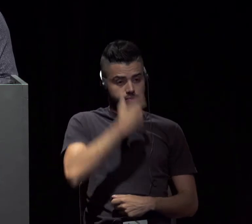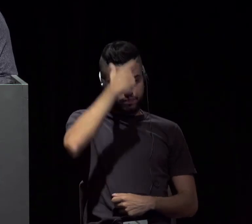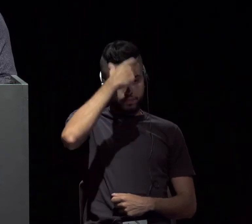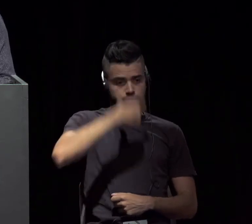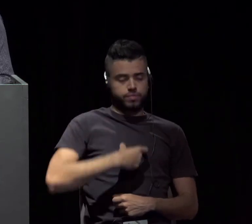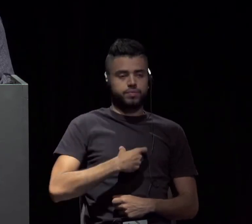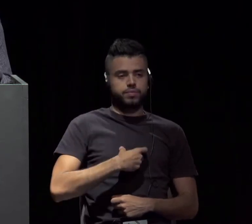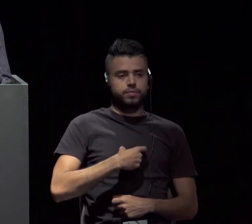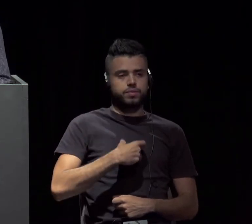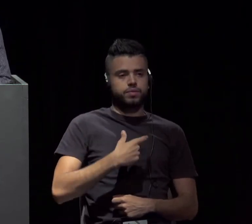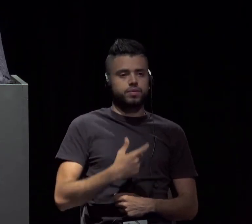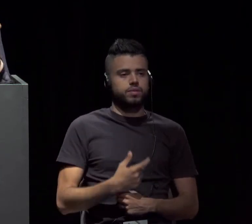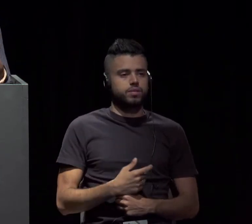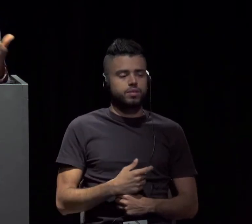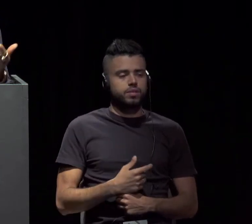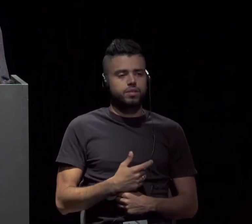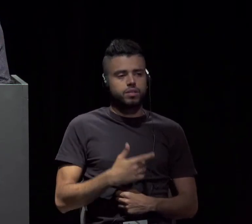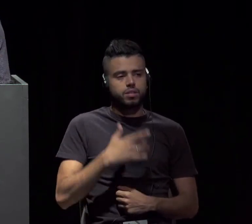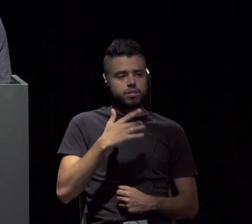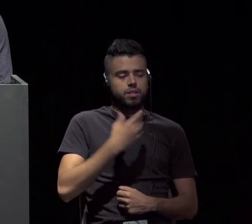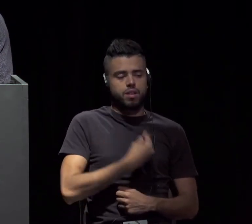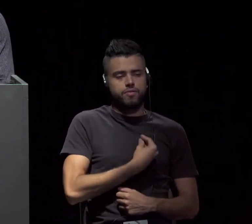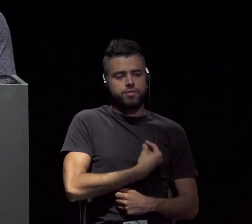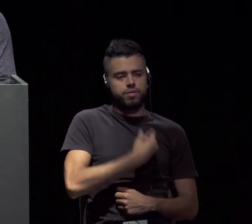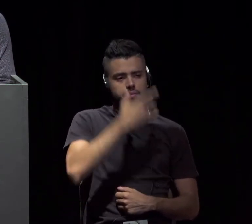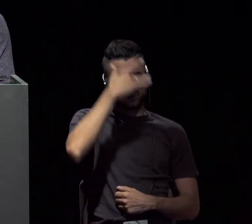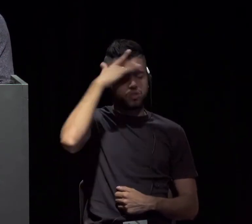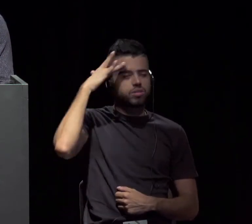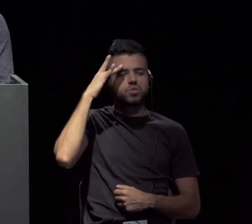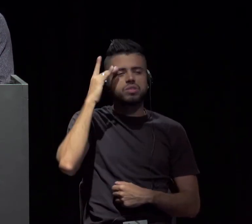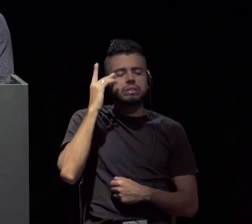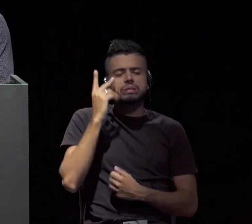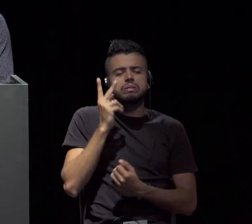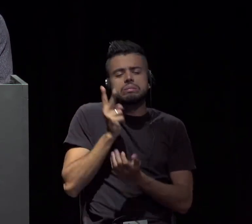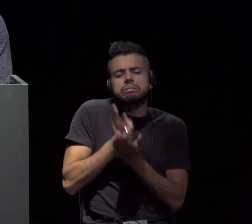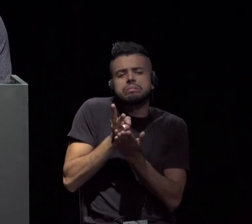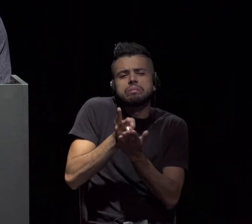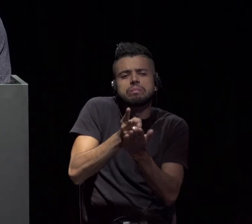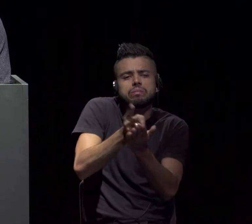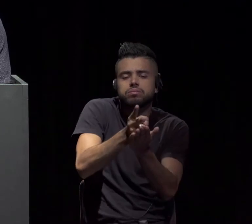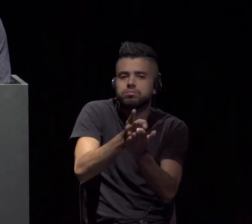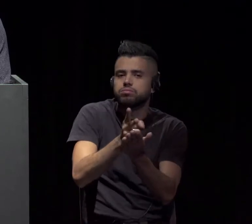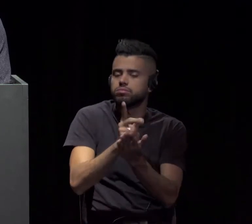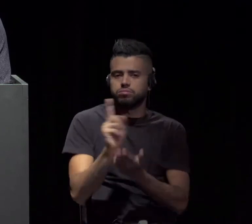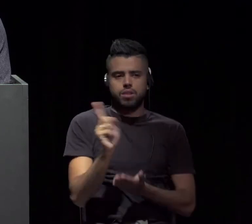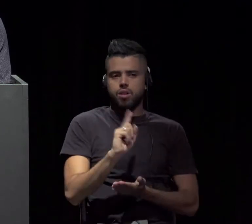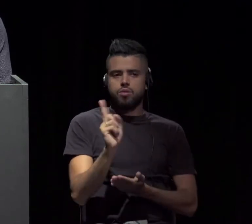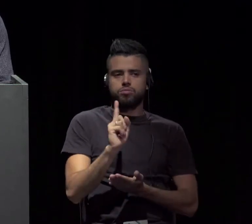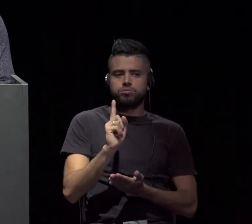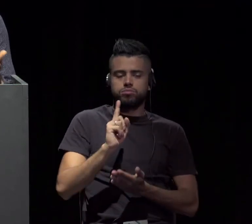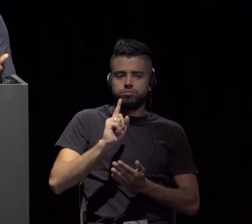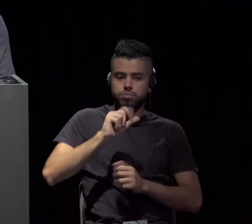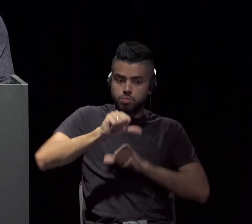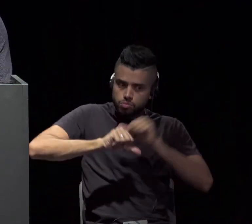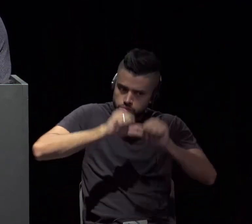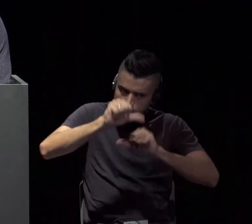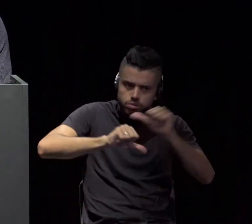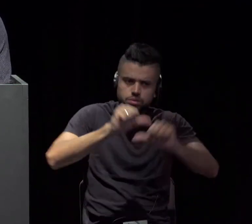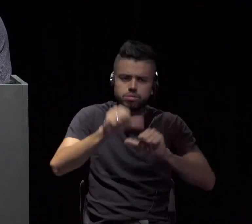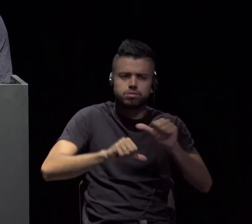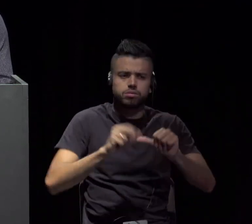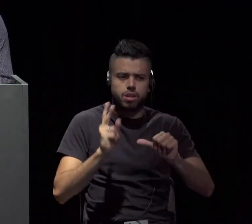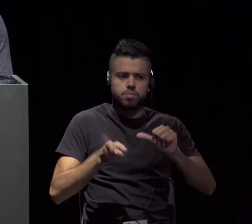constantly in a state of change. So many years ago, I was a toddler, and now I am old and